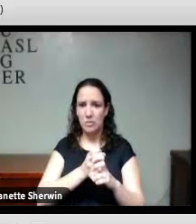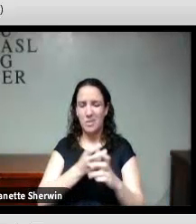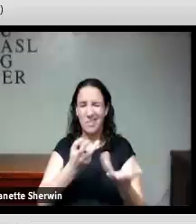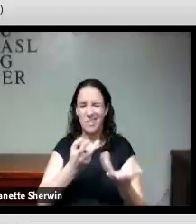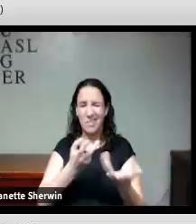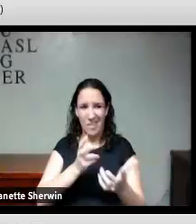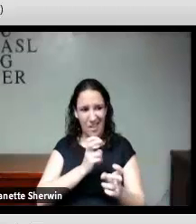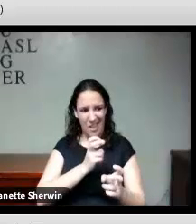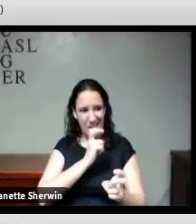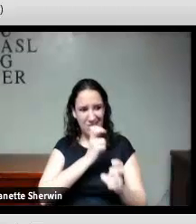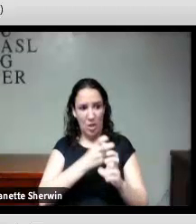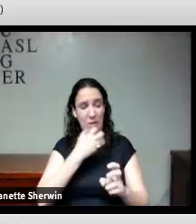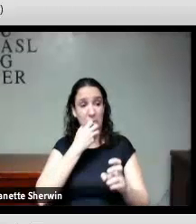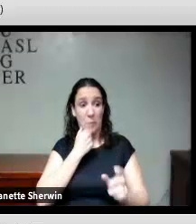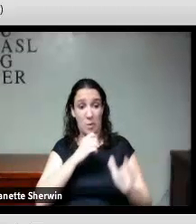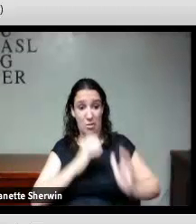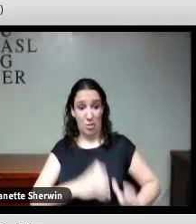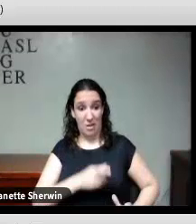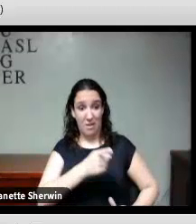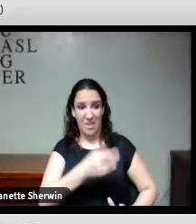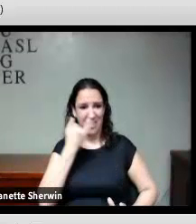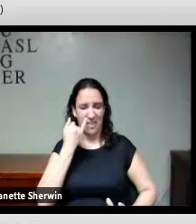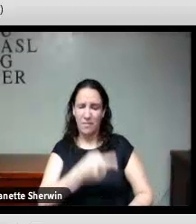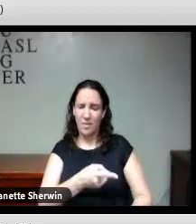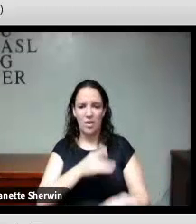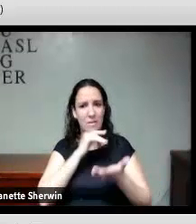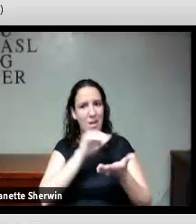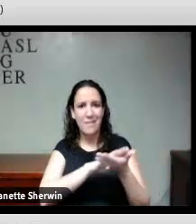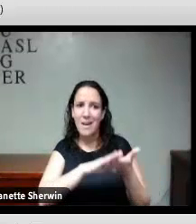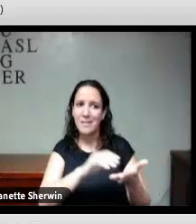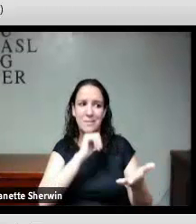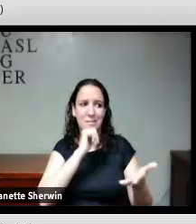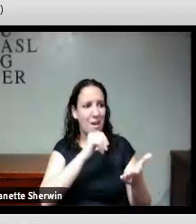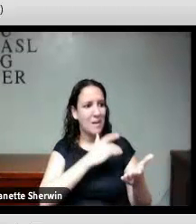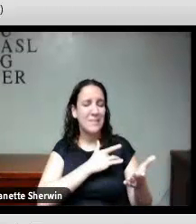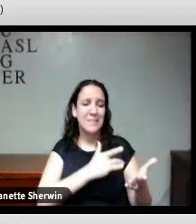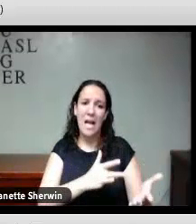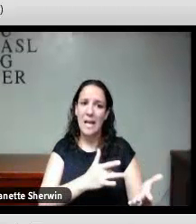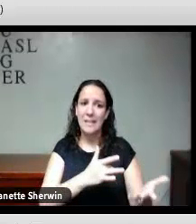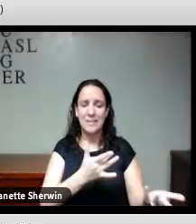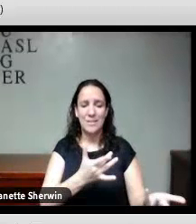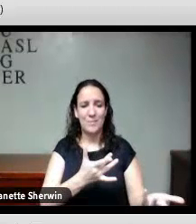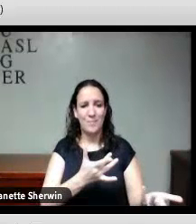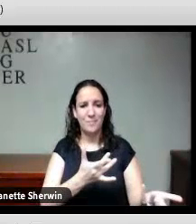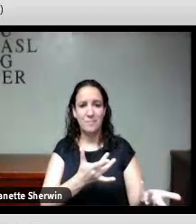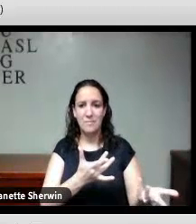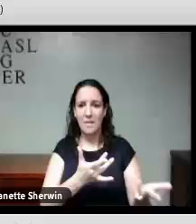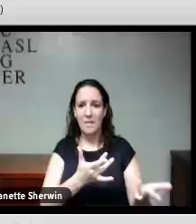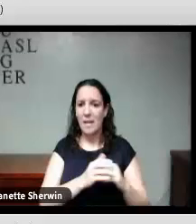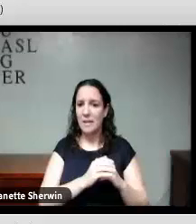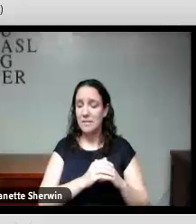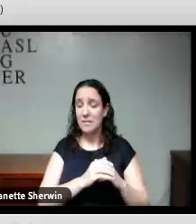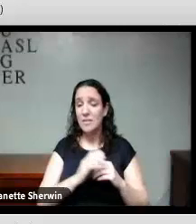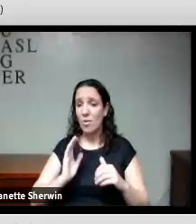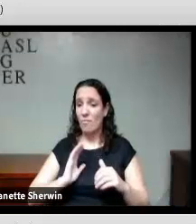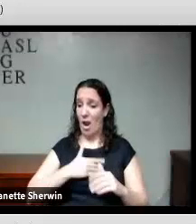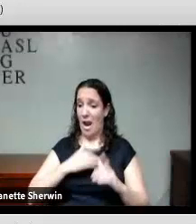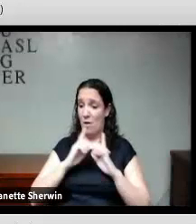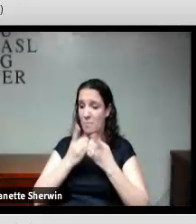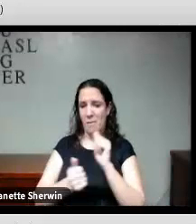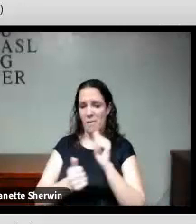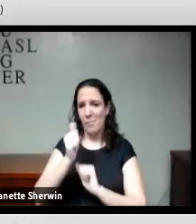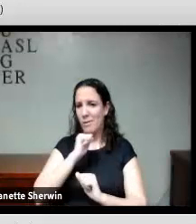not being very nice and very kind. And as I said, in most cases for our department, most of them were not all that nice or